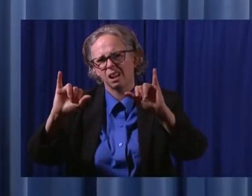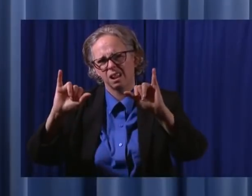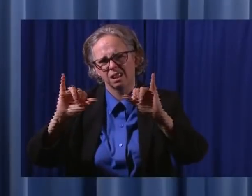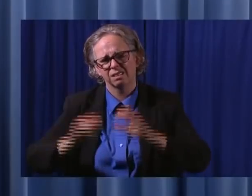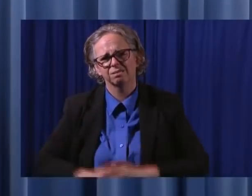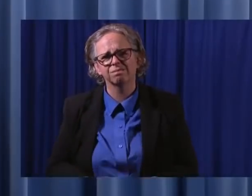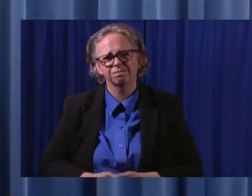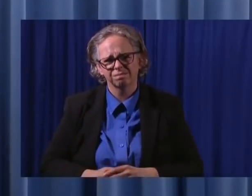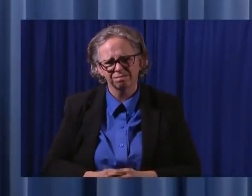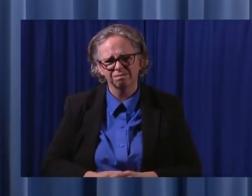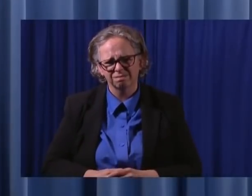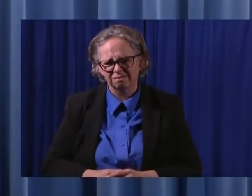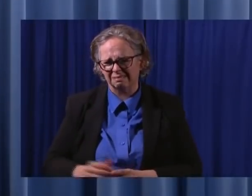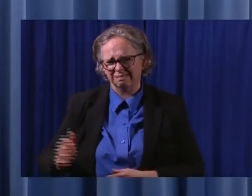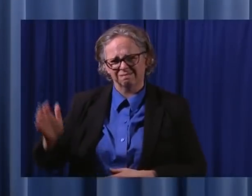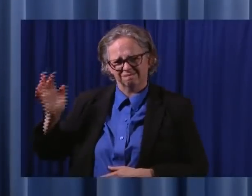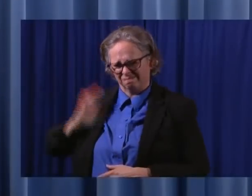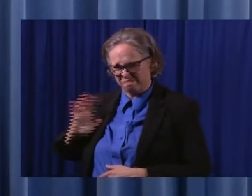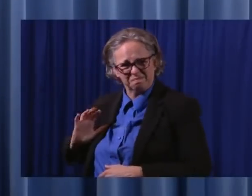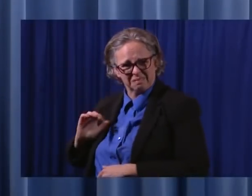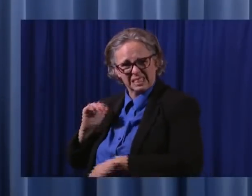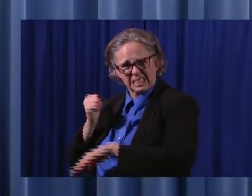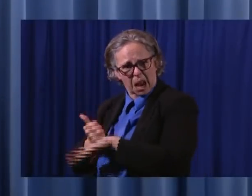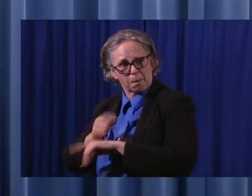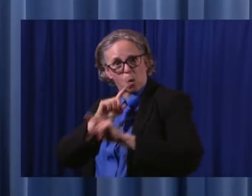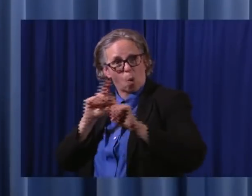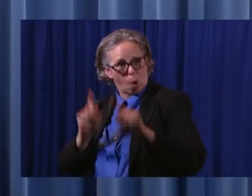save lives in our nursing homes.